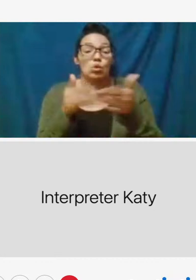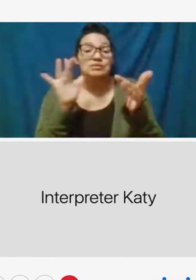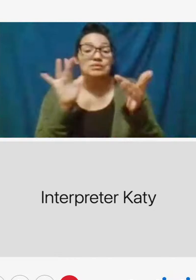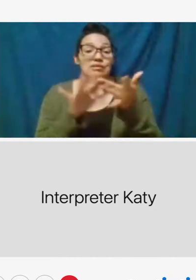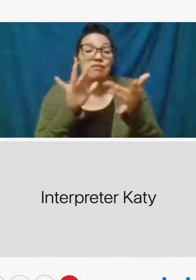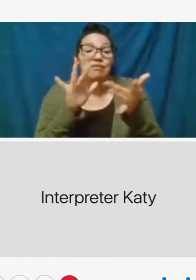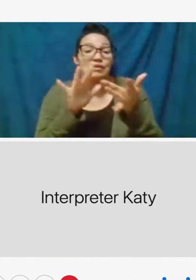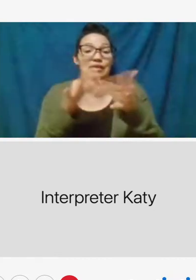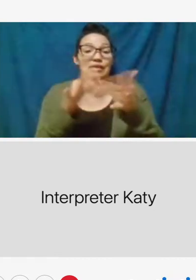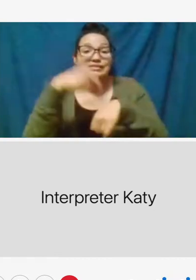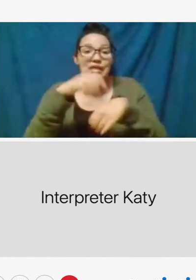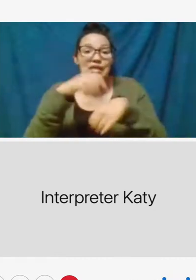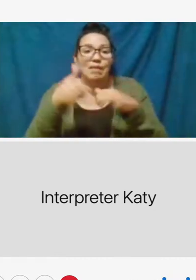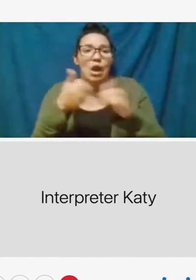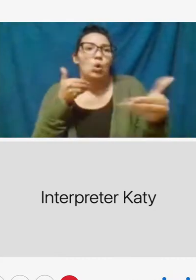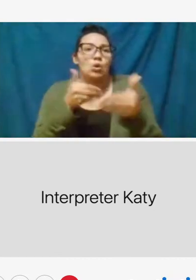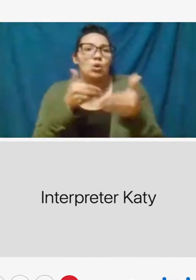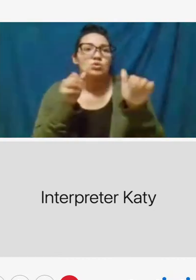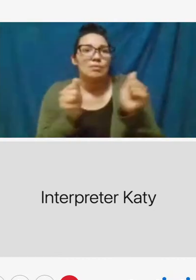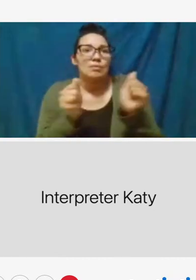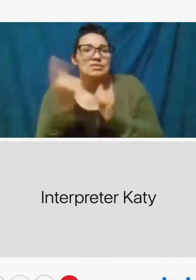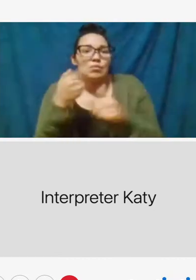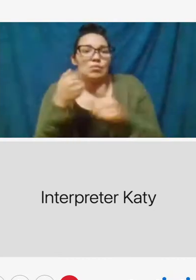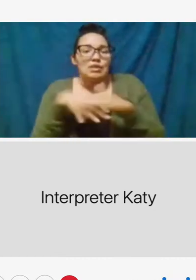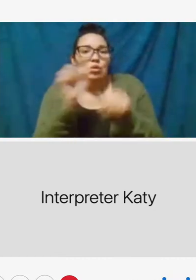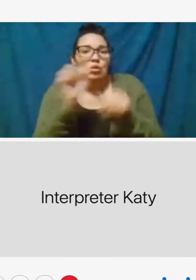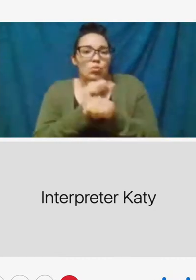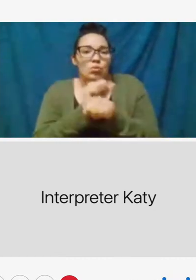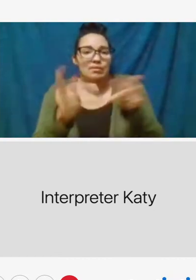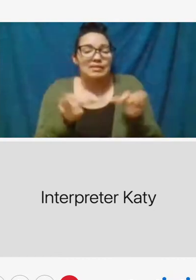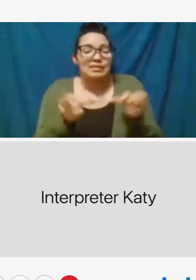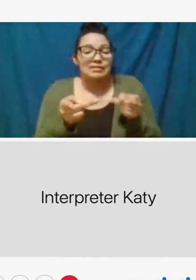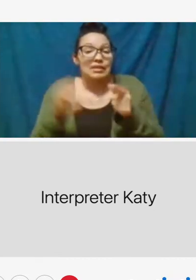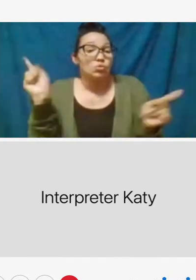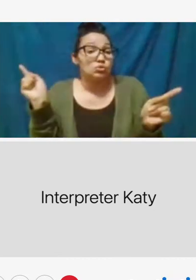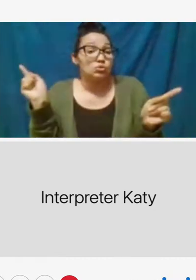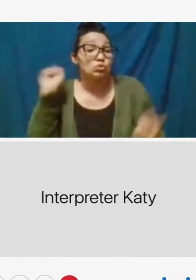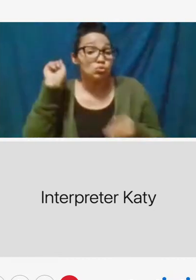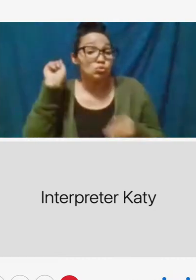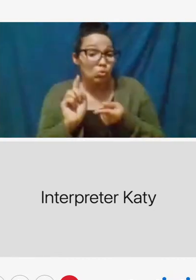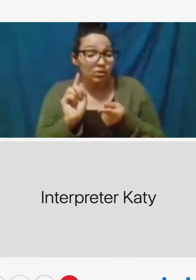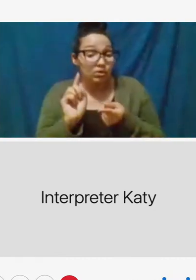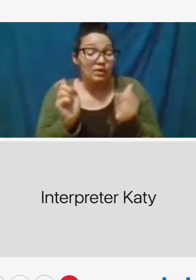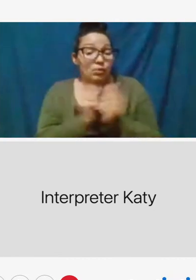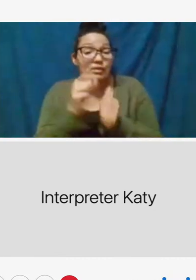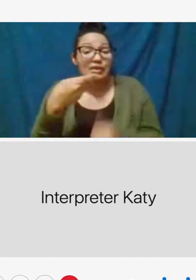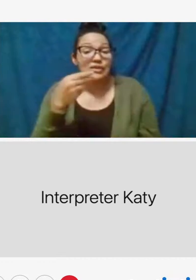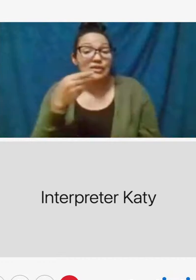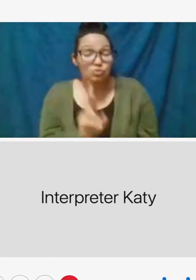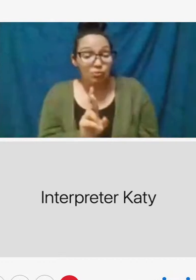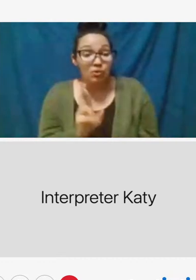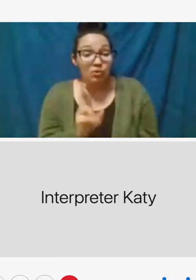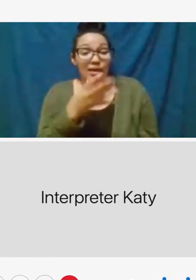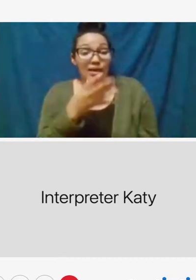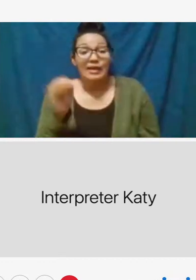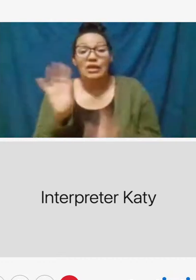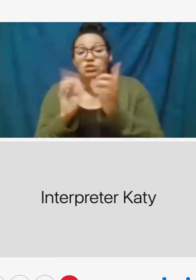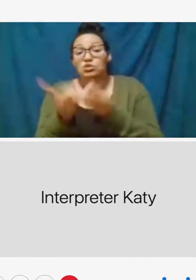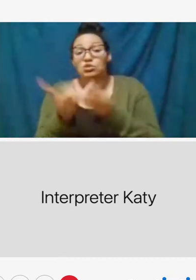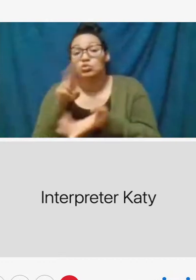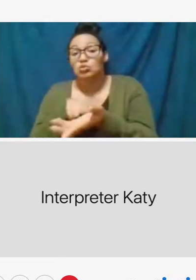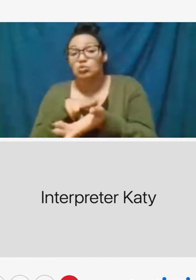so the time frame was short essentially and with our with our human resources and our district nurse team um we're working with our